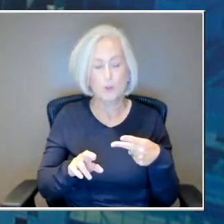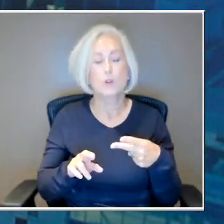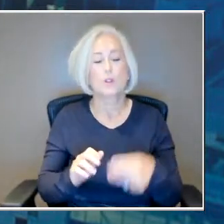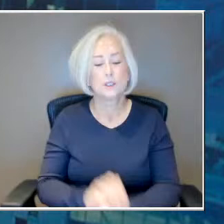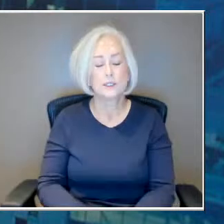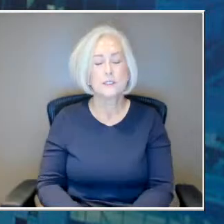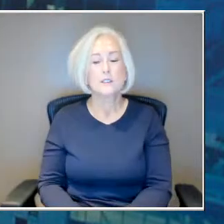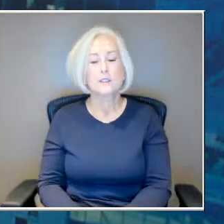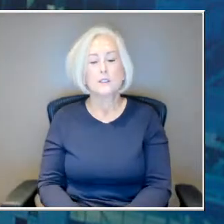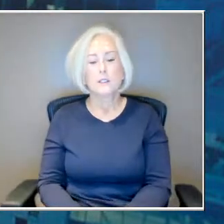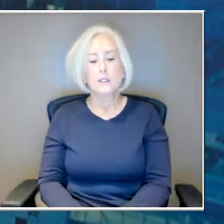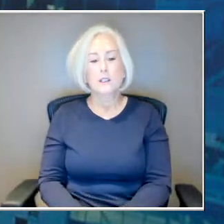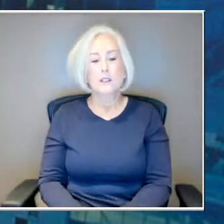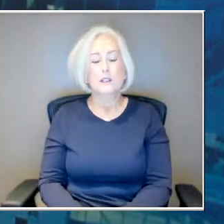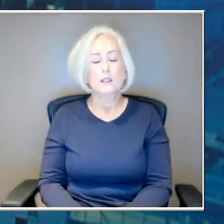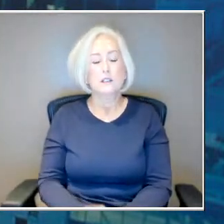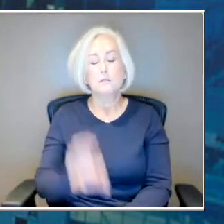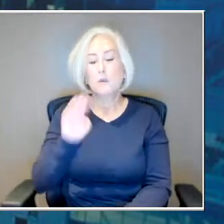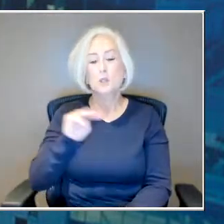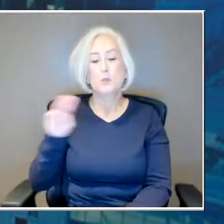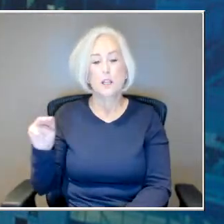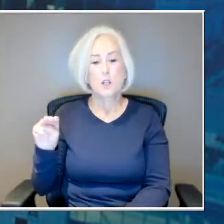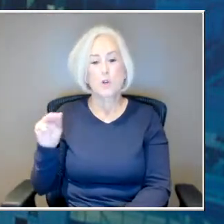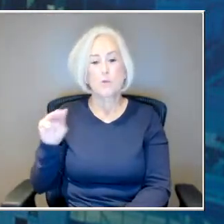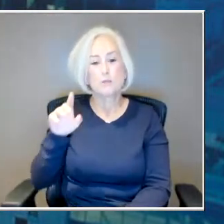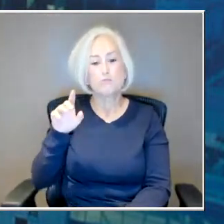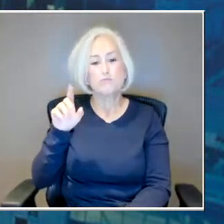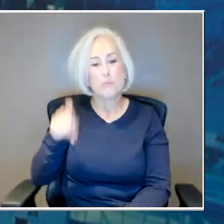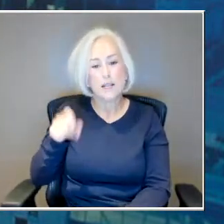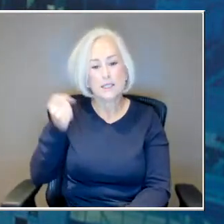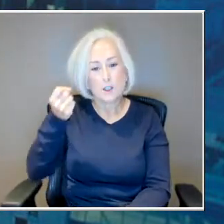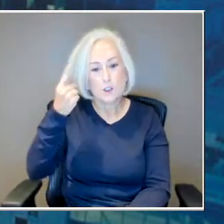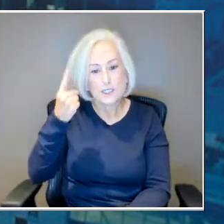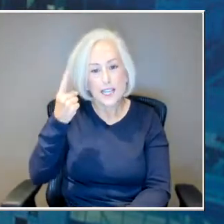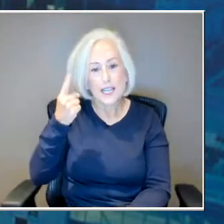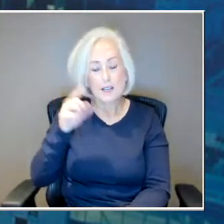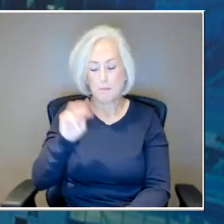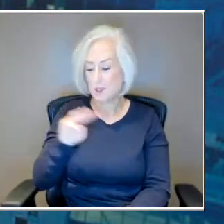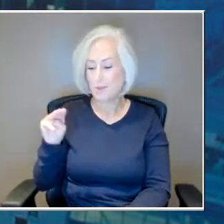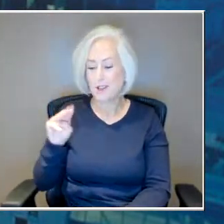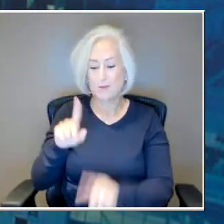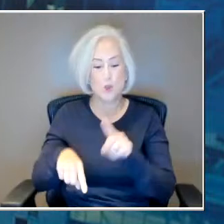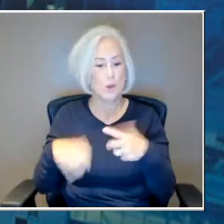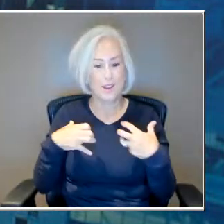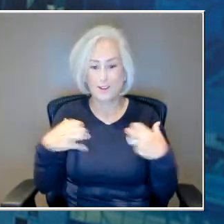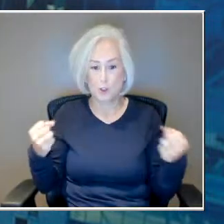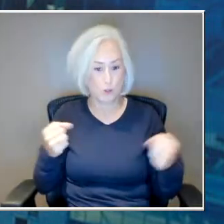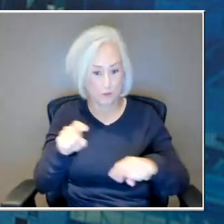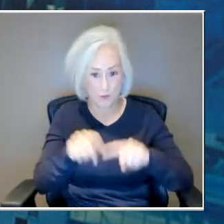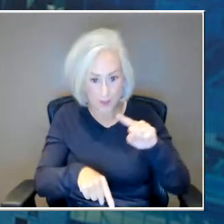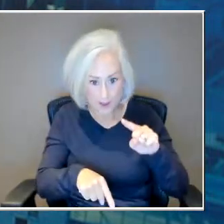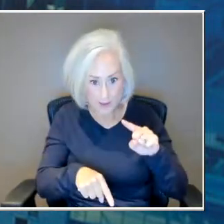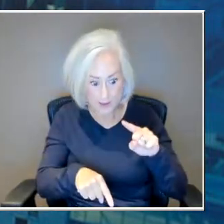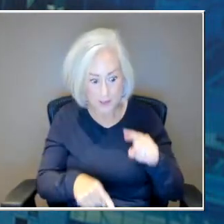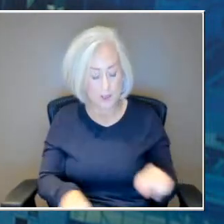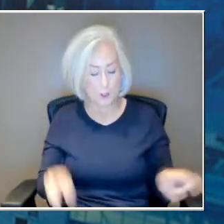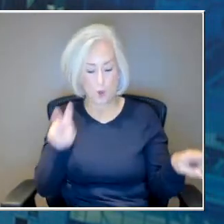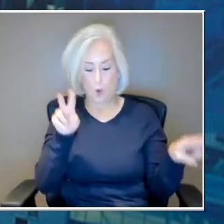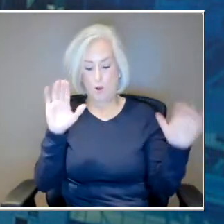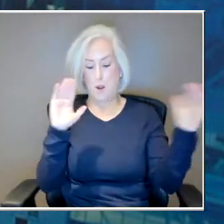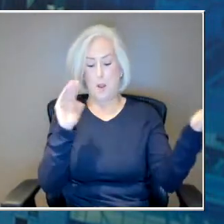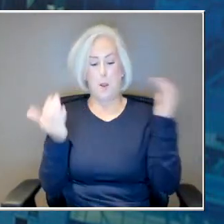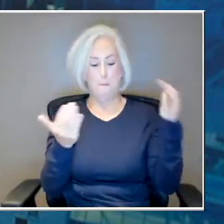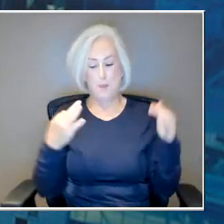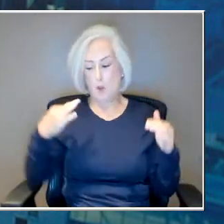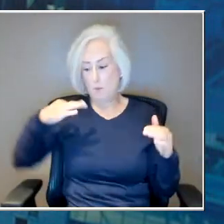But in multiple myeloma, we have to understand, unfortunately, it's an incurable disease. If you actually look at the benefit and risk, every single